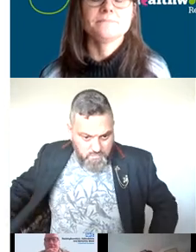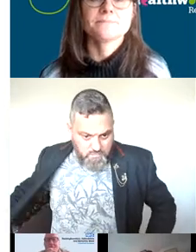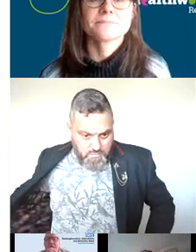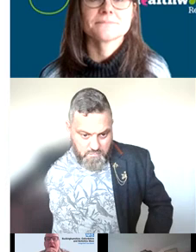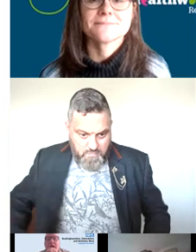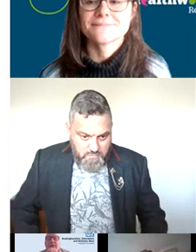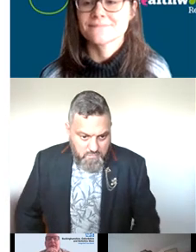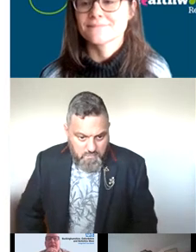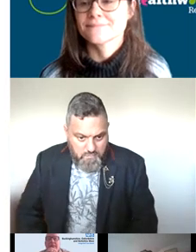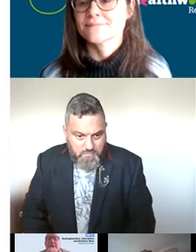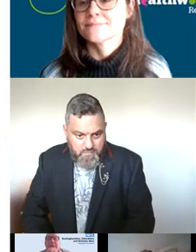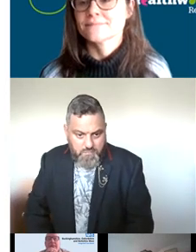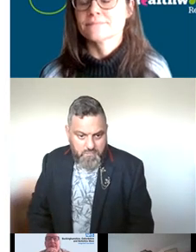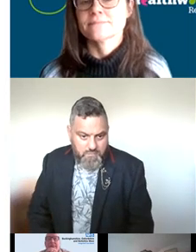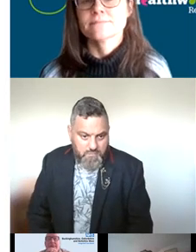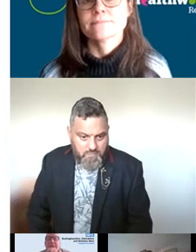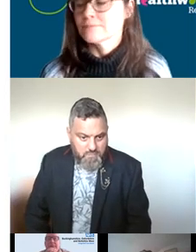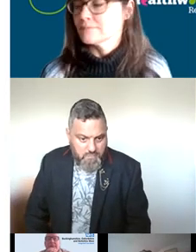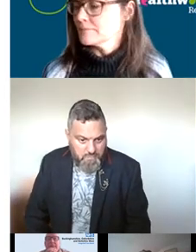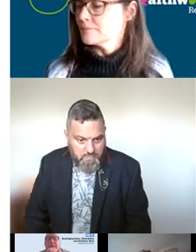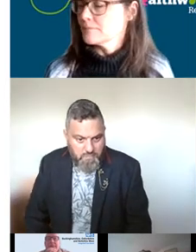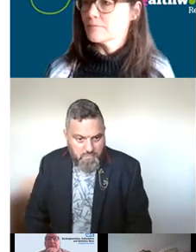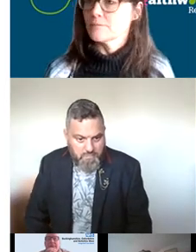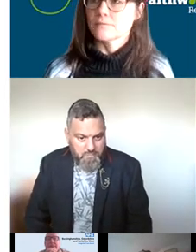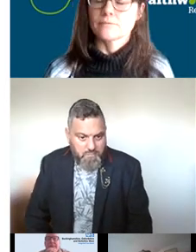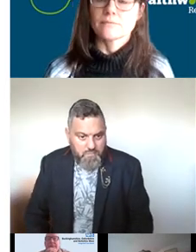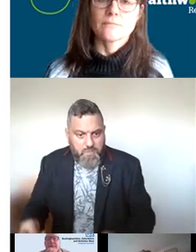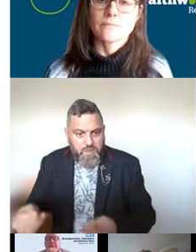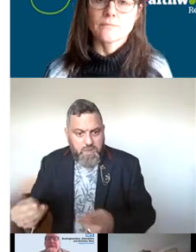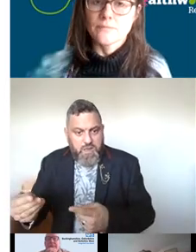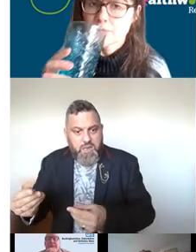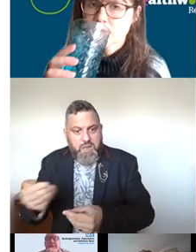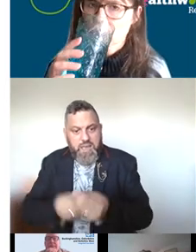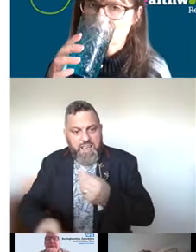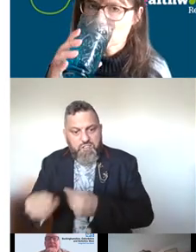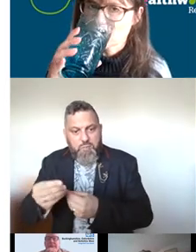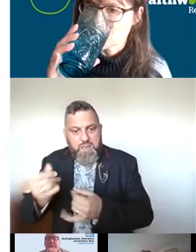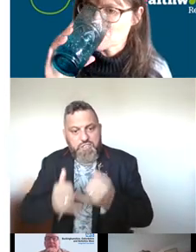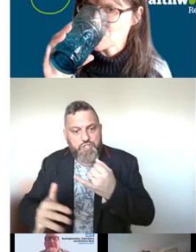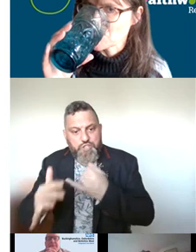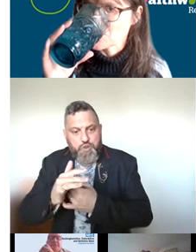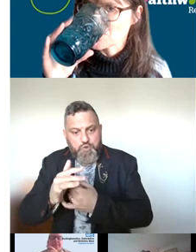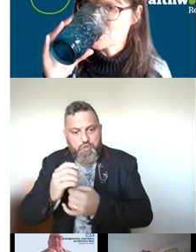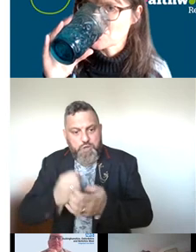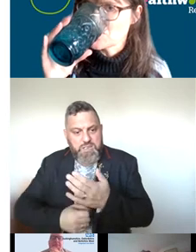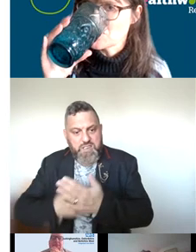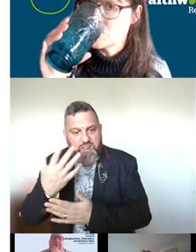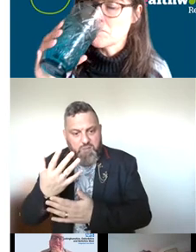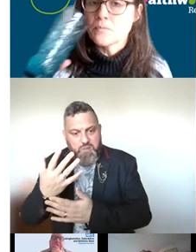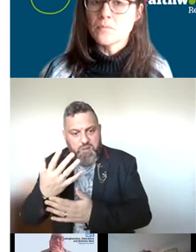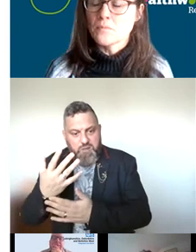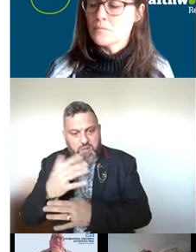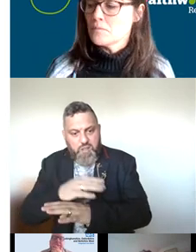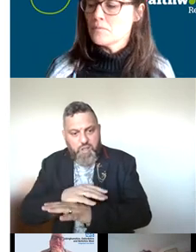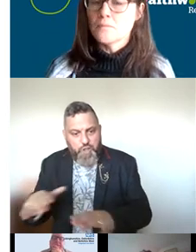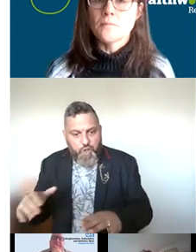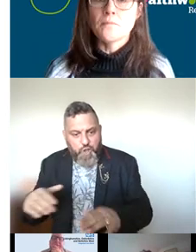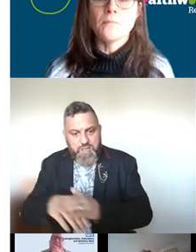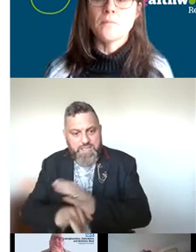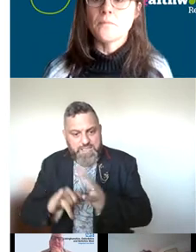up. Is that the economic and social development aspirations are not seen in silo from the